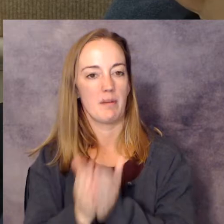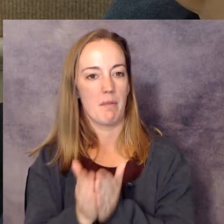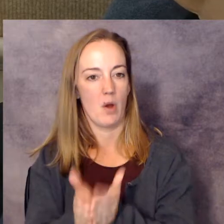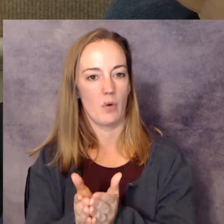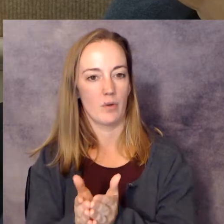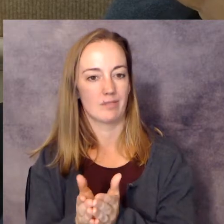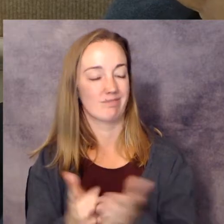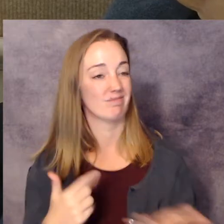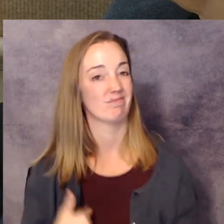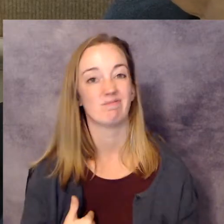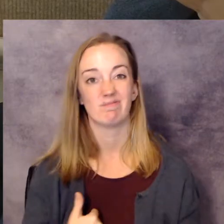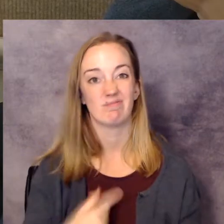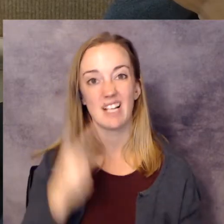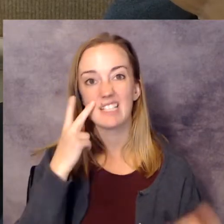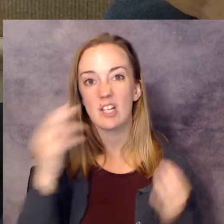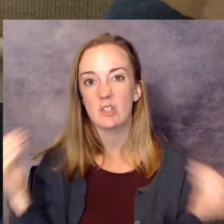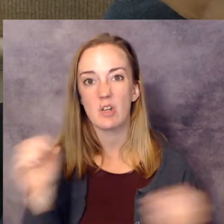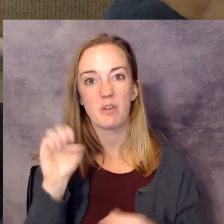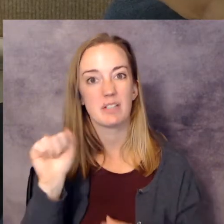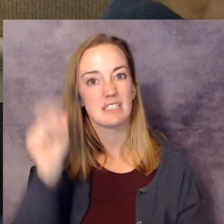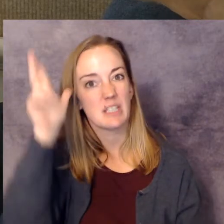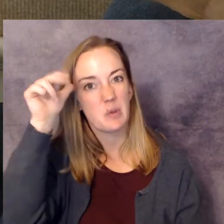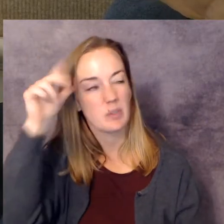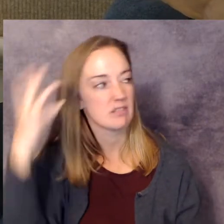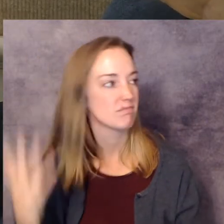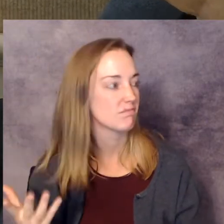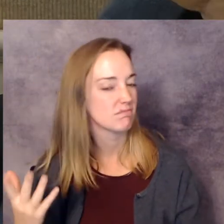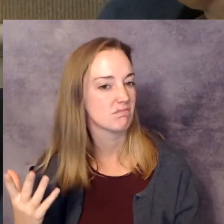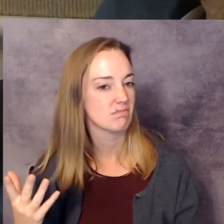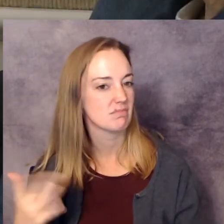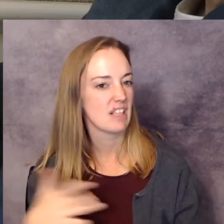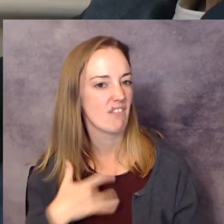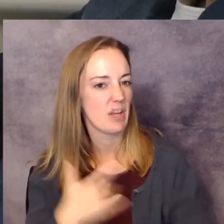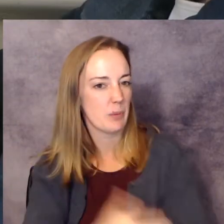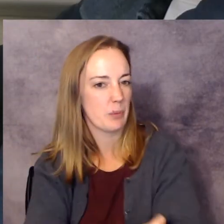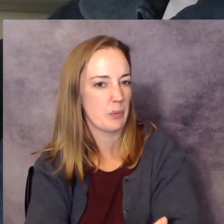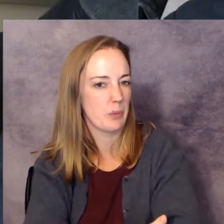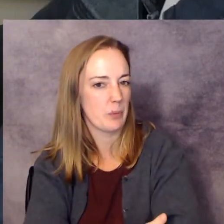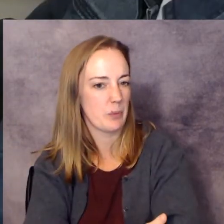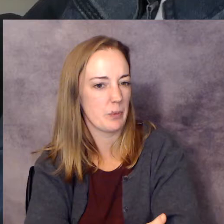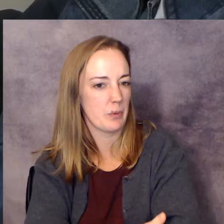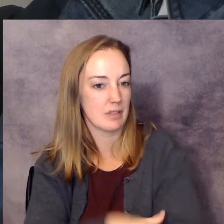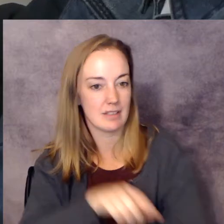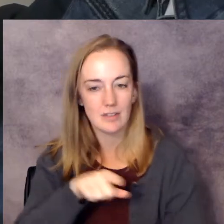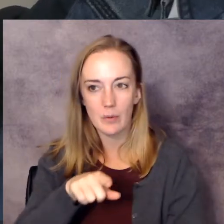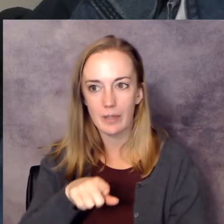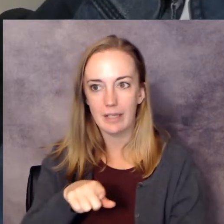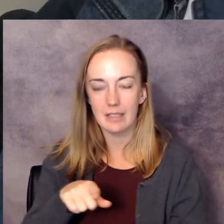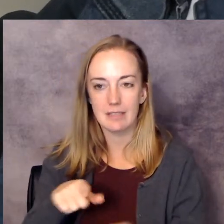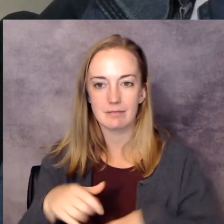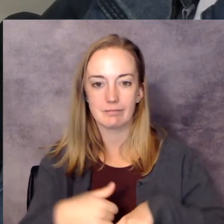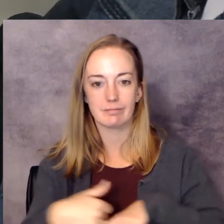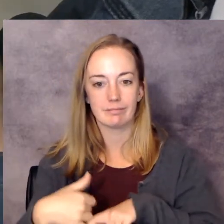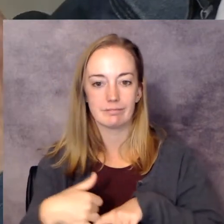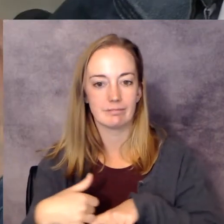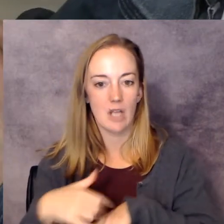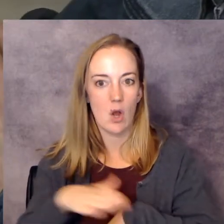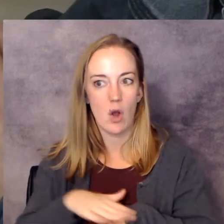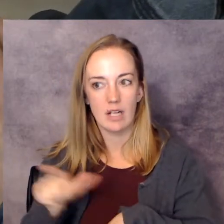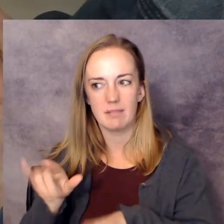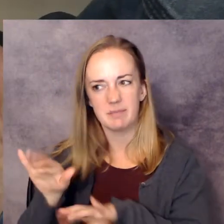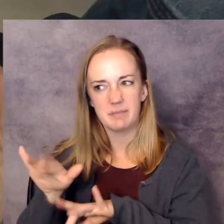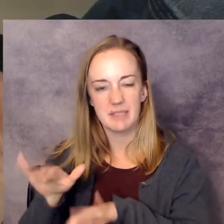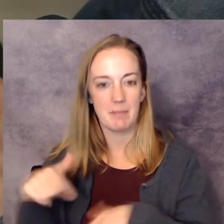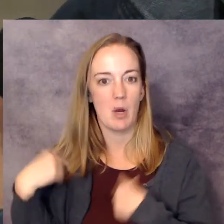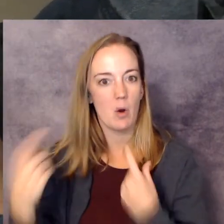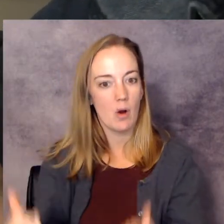I did not see a seahorse, thinks Pete. He feels a little tickle. See, the seahorse has been the one that's been tickling him